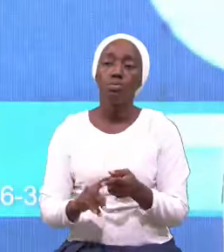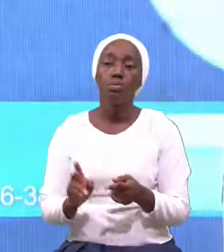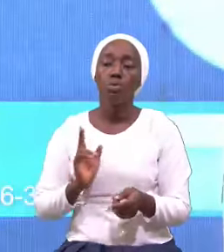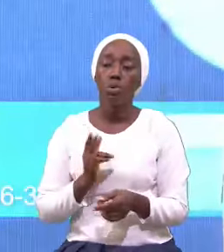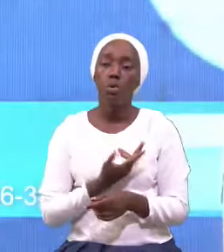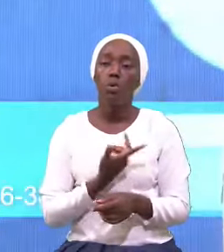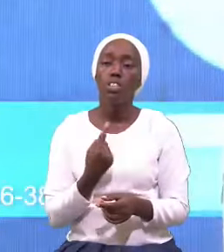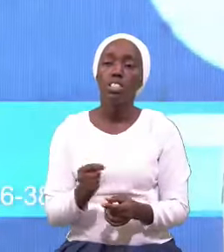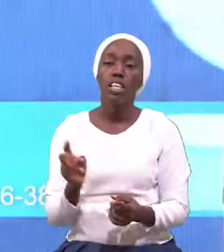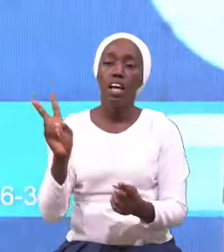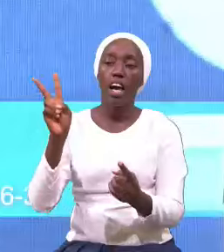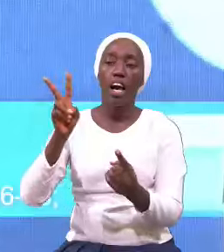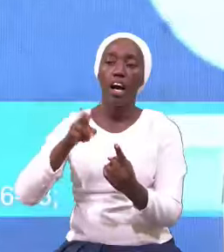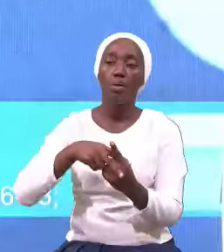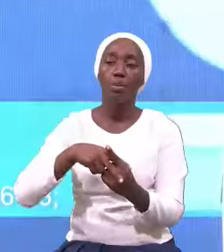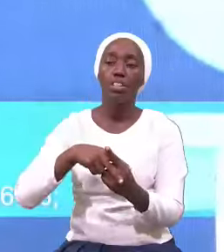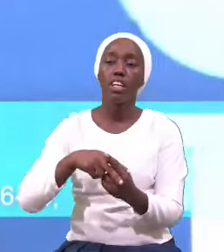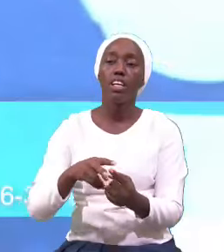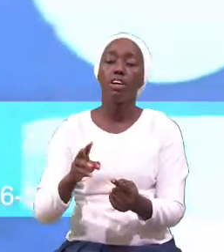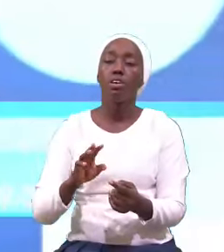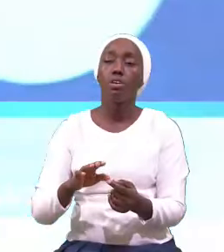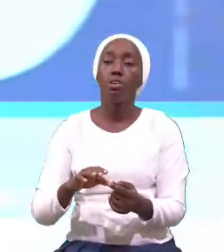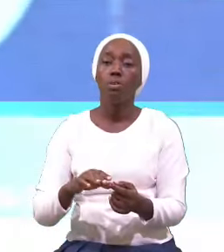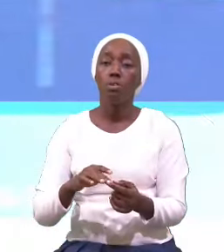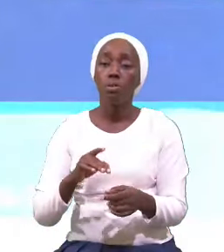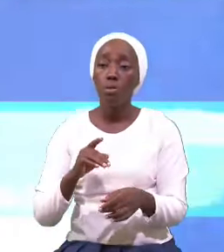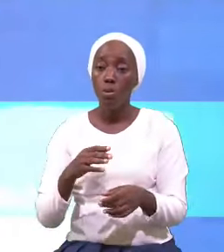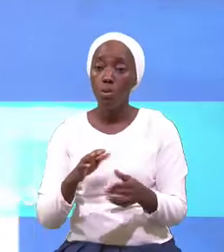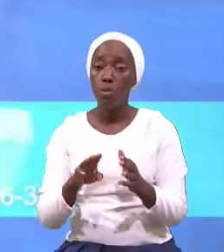appointed weeks of the harvest.